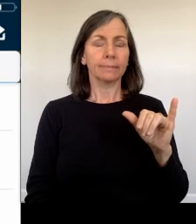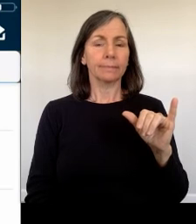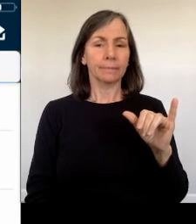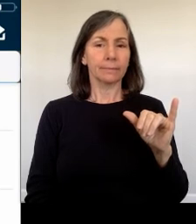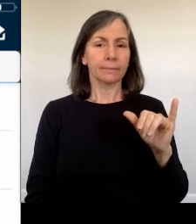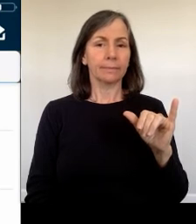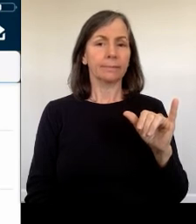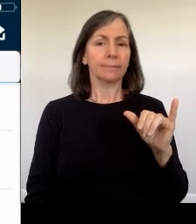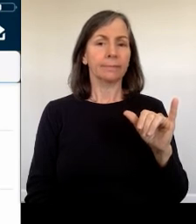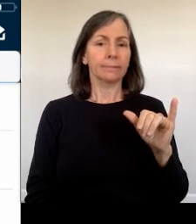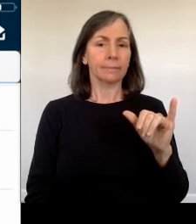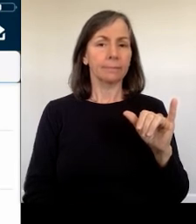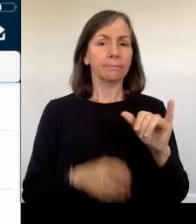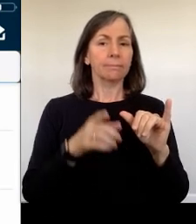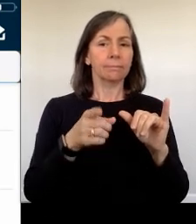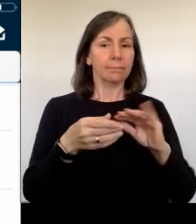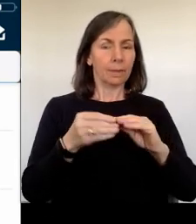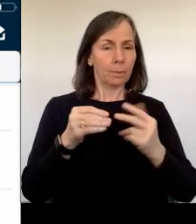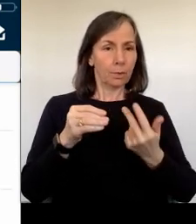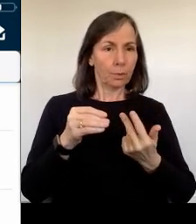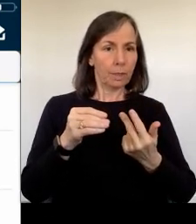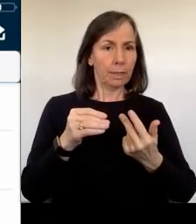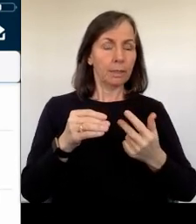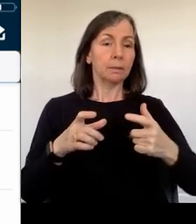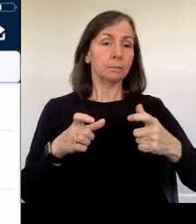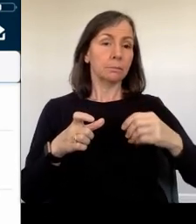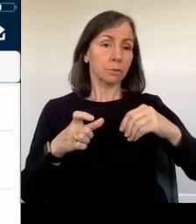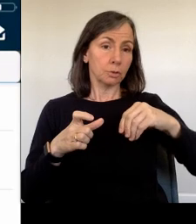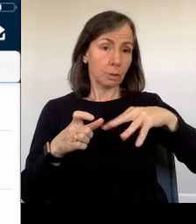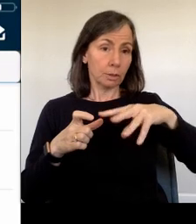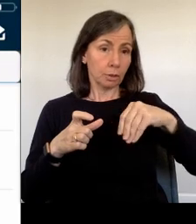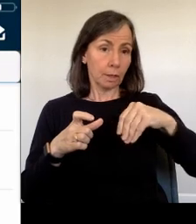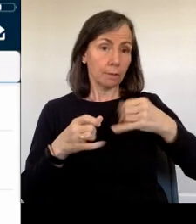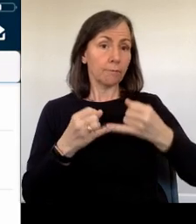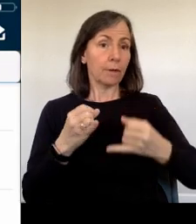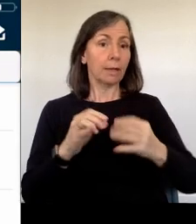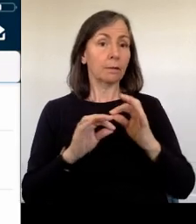and take a screenshot of your final equations and submit it here.